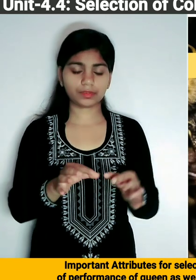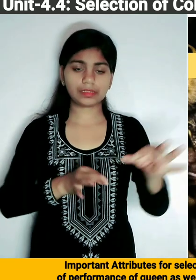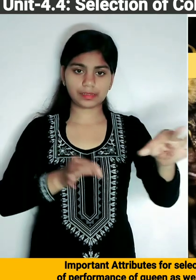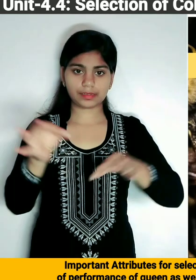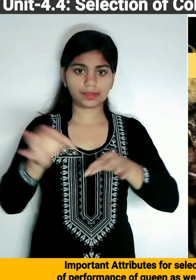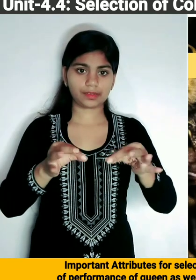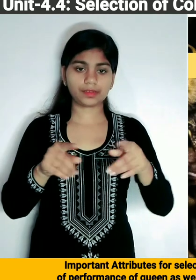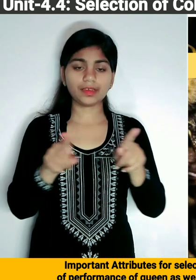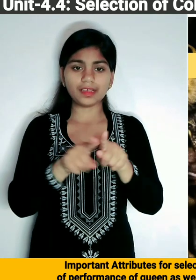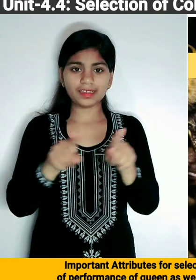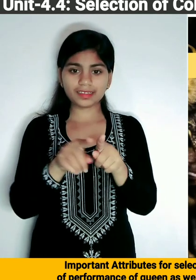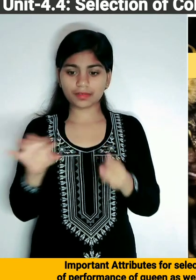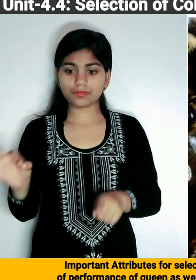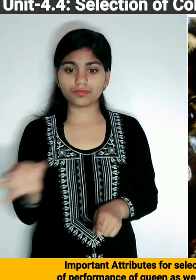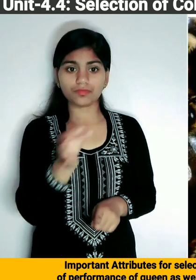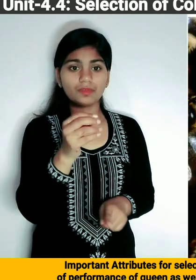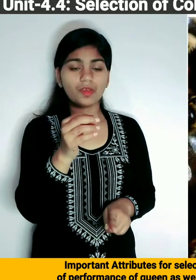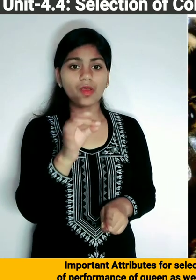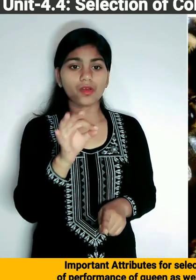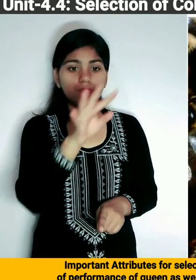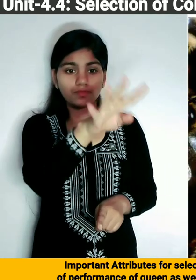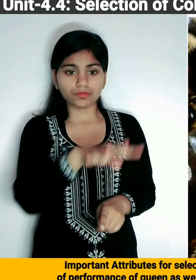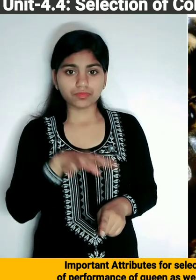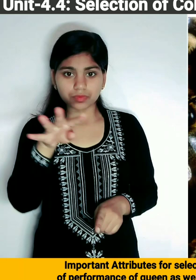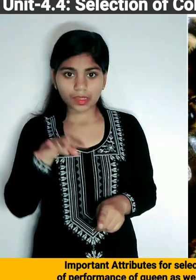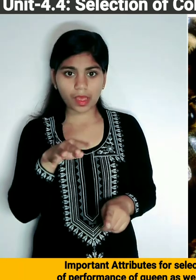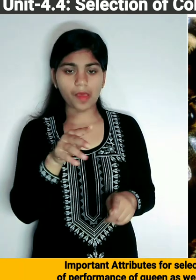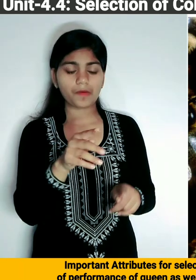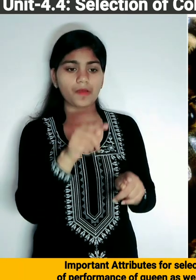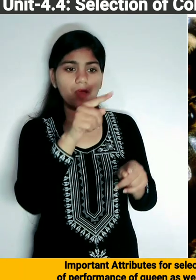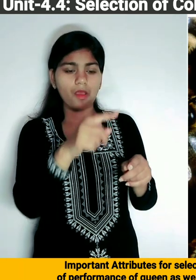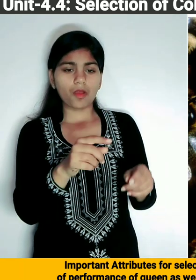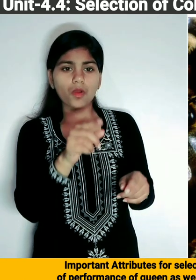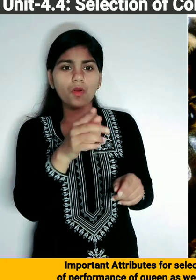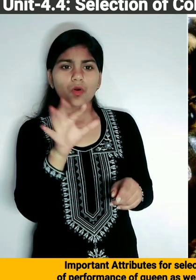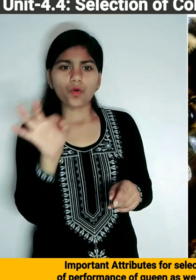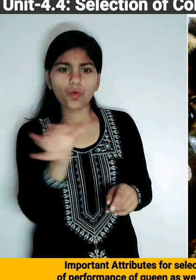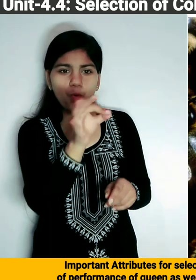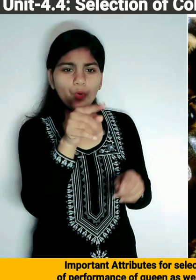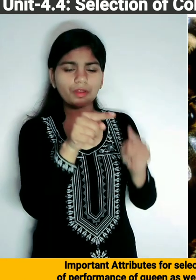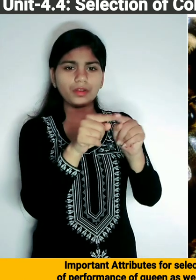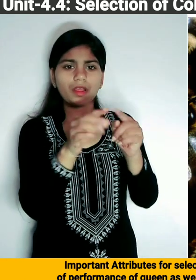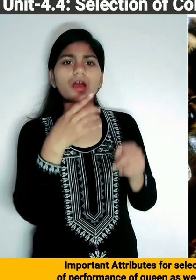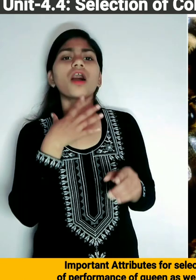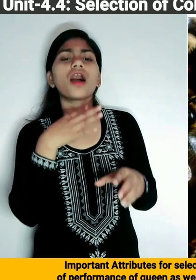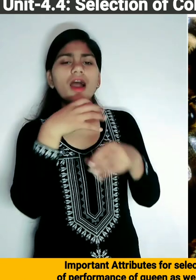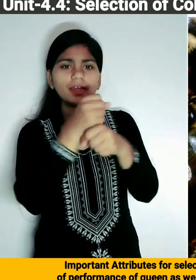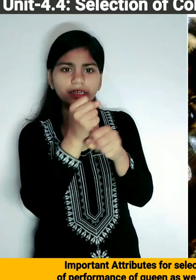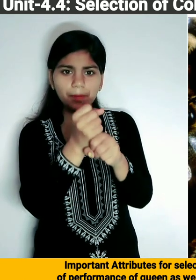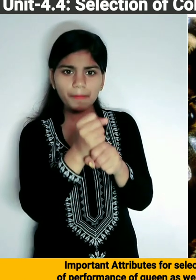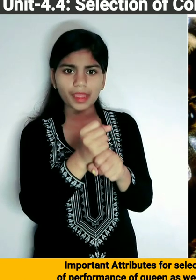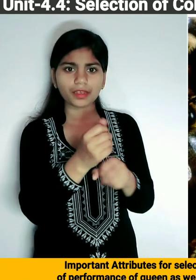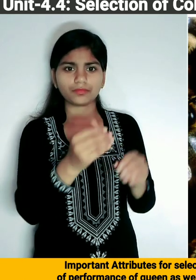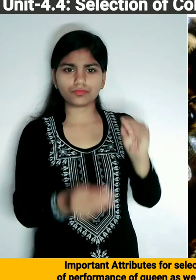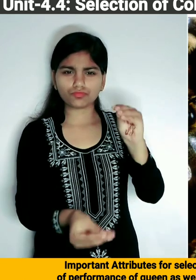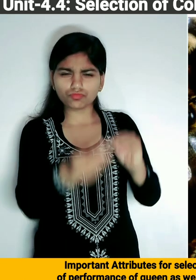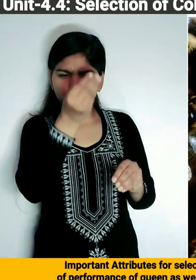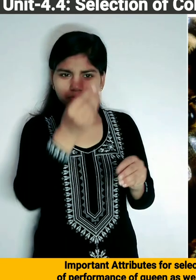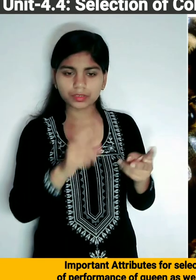be based on the evaluation of performance of queen as well as its